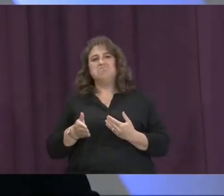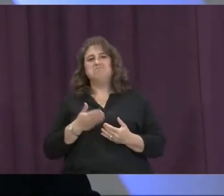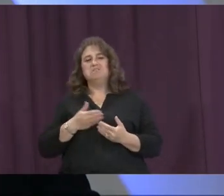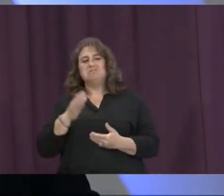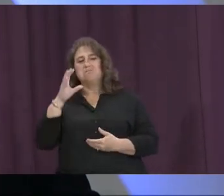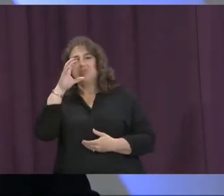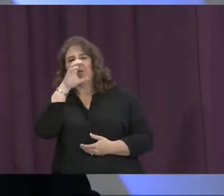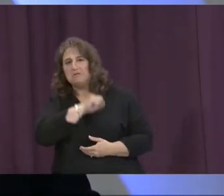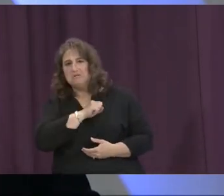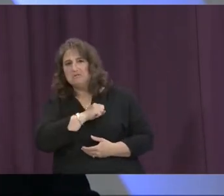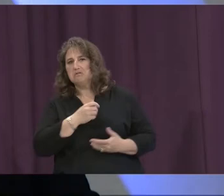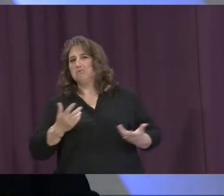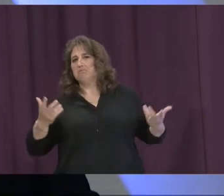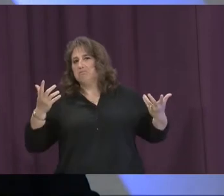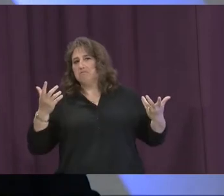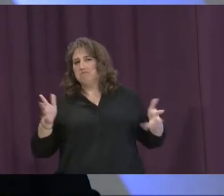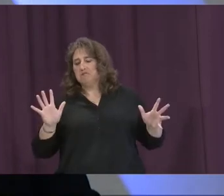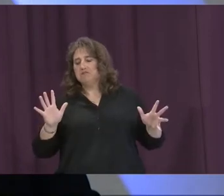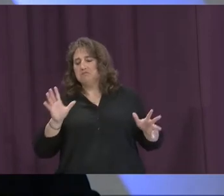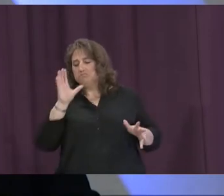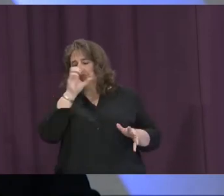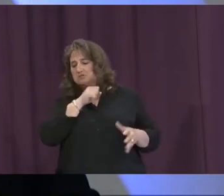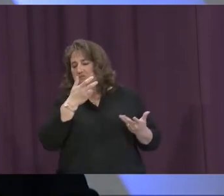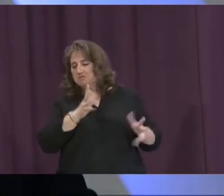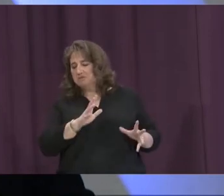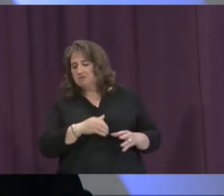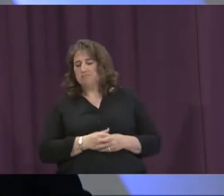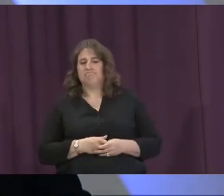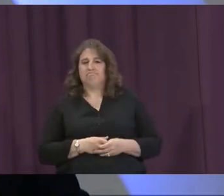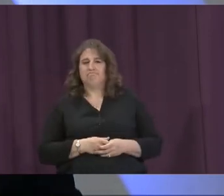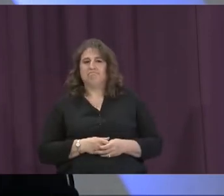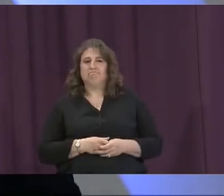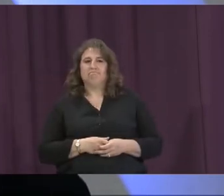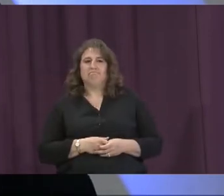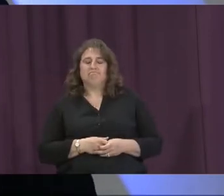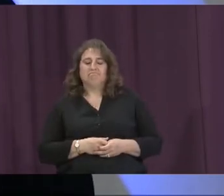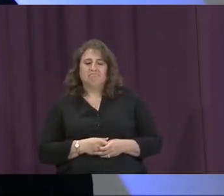you know, maybe assuming that, um, a certain, you know,